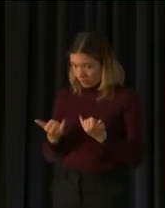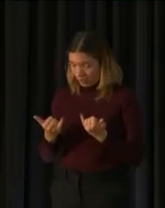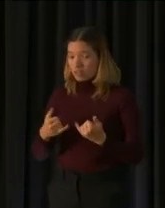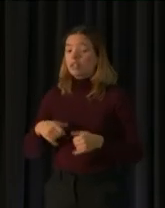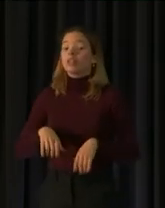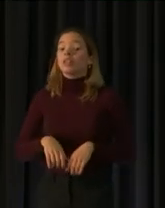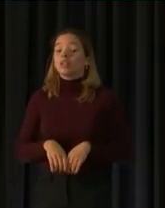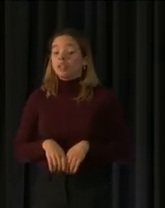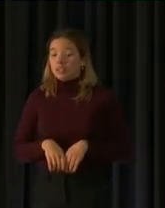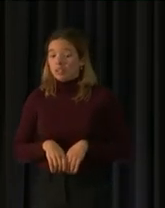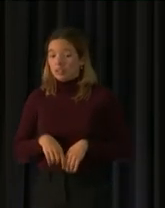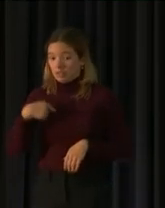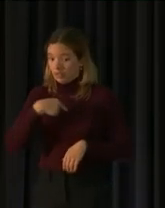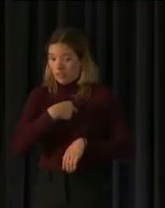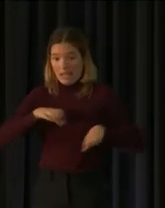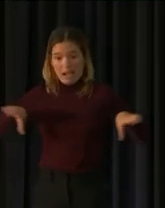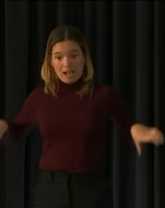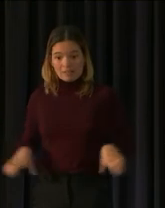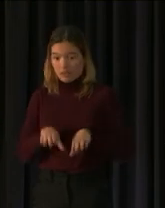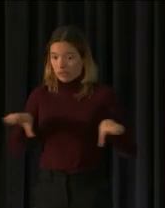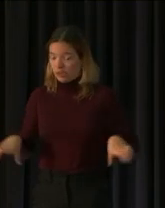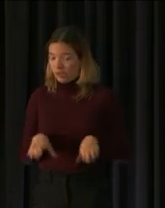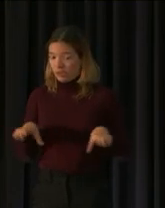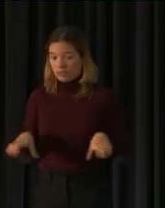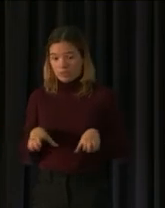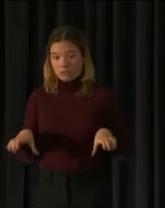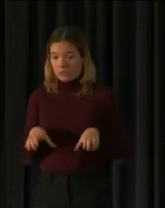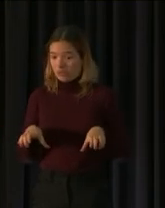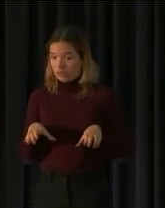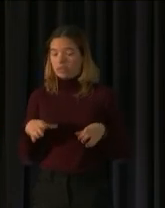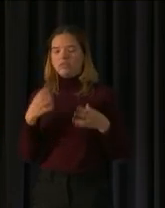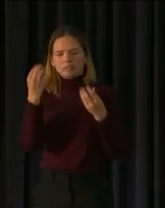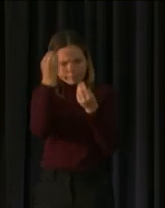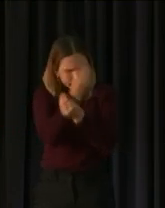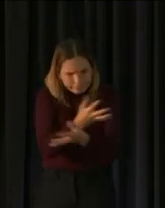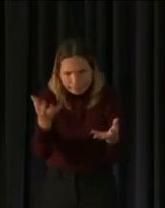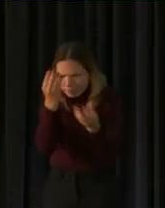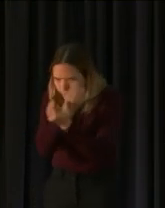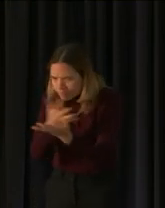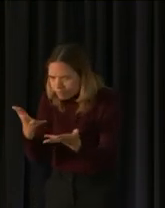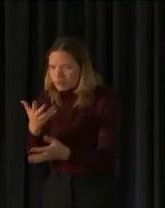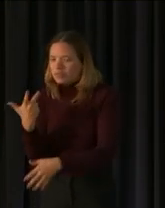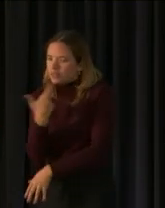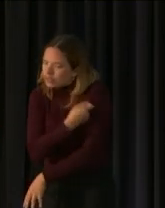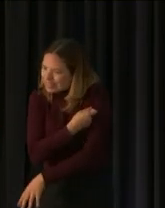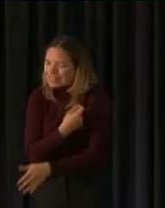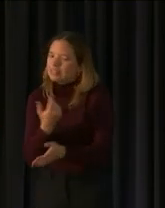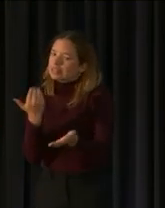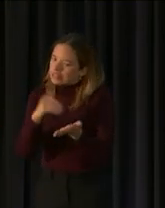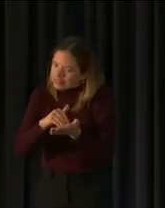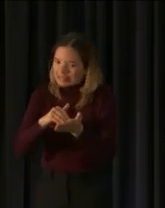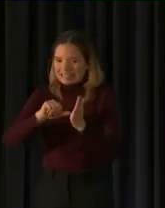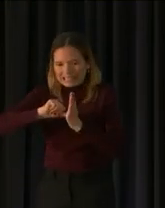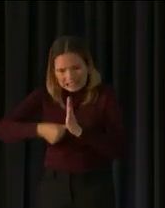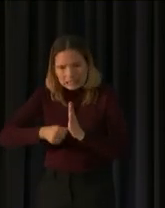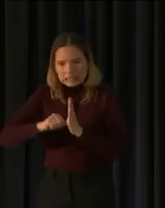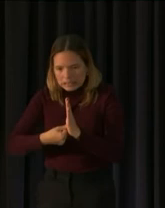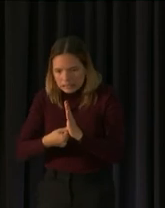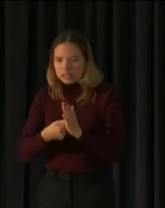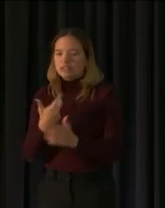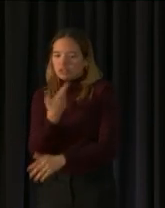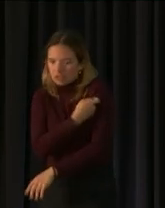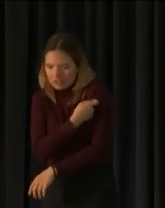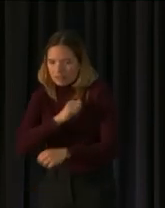and they're providing incentives. So just want to remind all our families that DC has 3 new youth vaccination sites